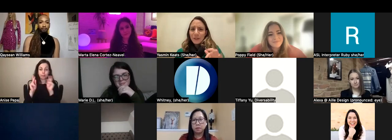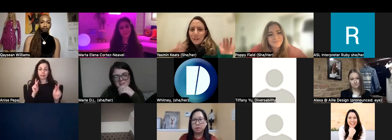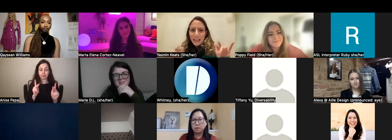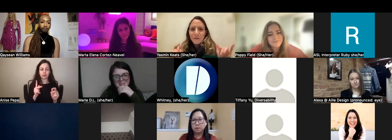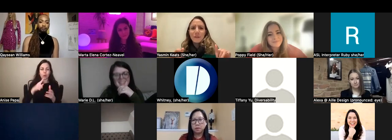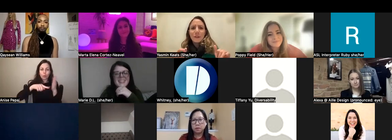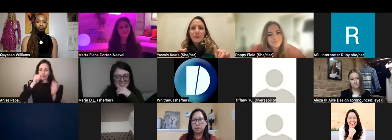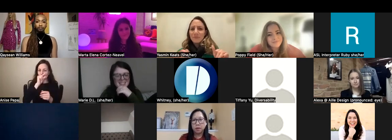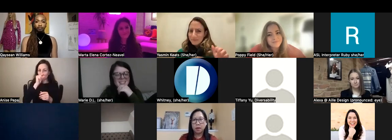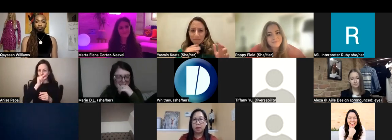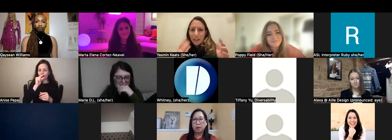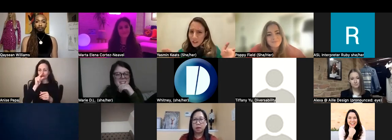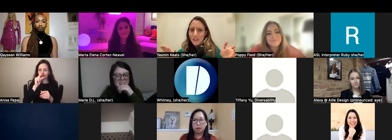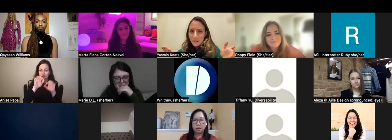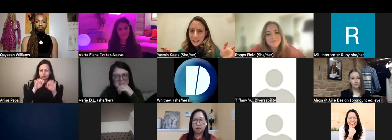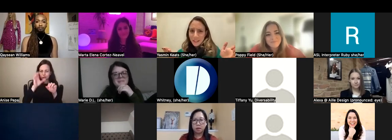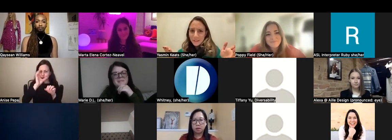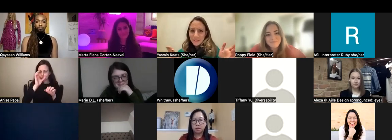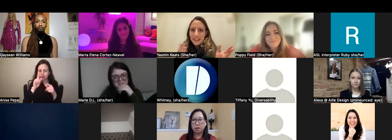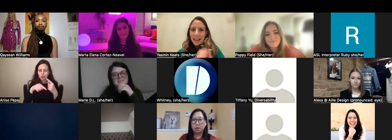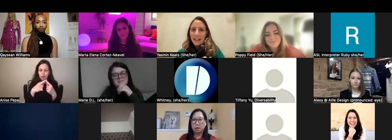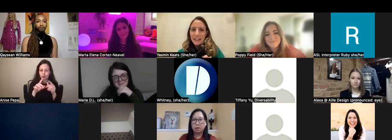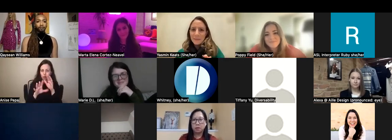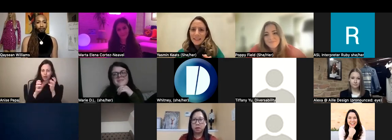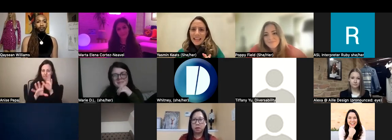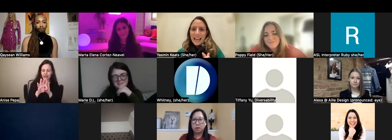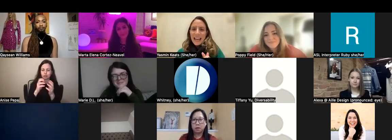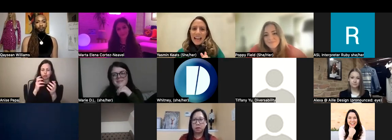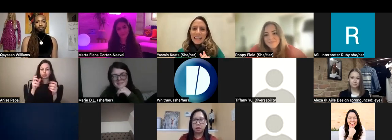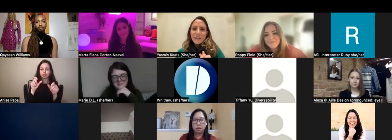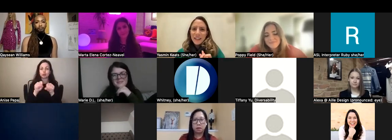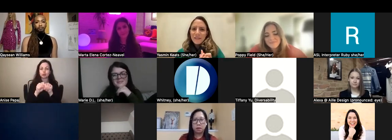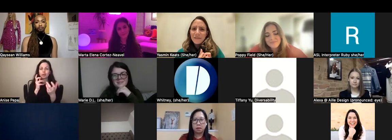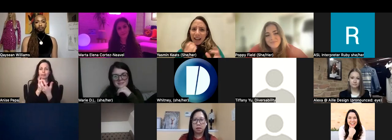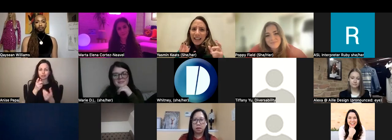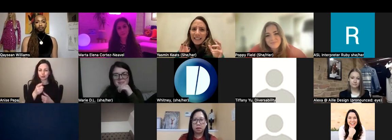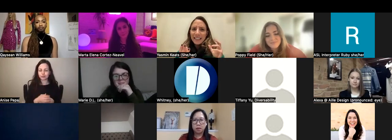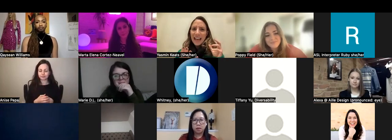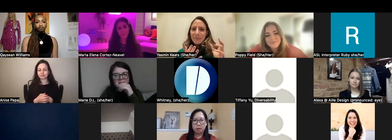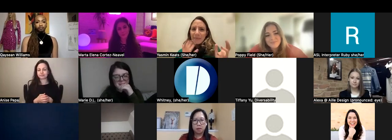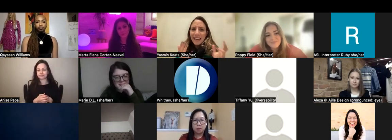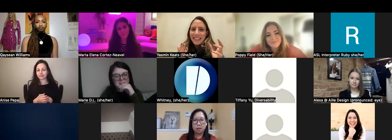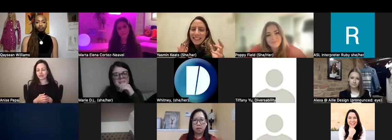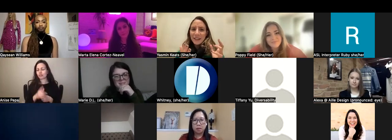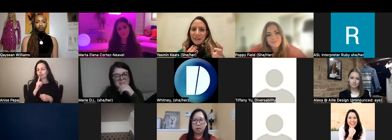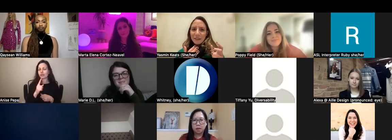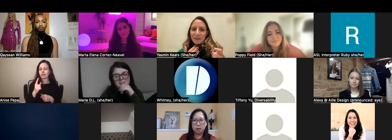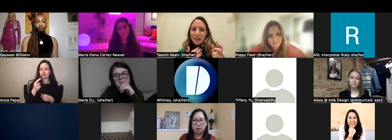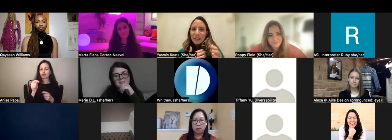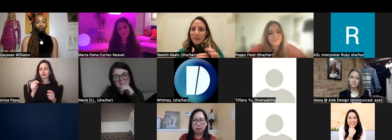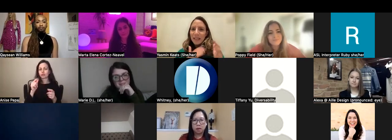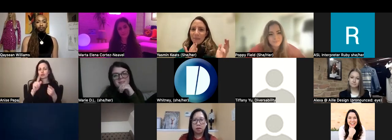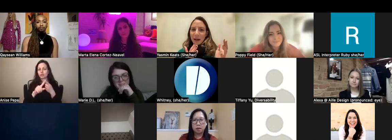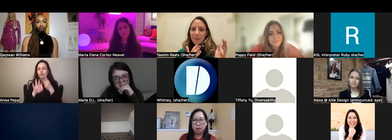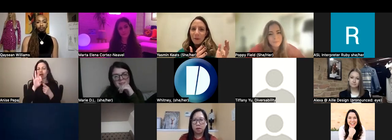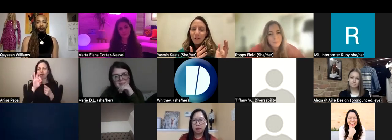when you're looking for a shoe that works for you? And it's trying to find that balance of, you